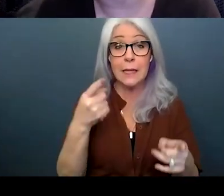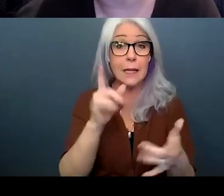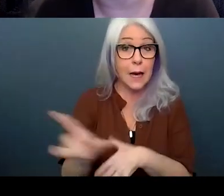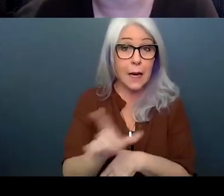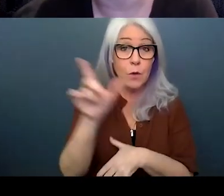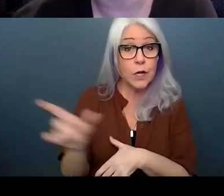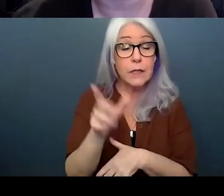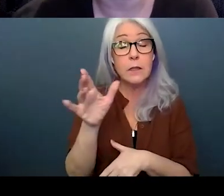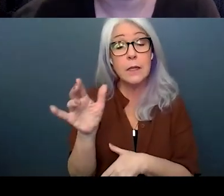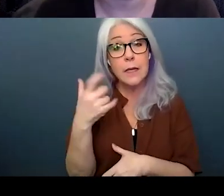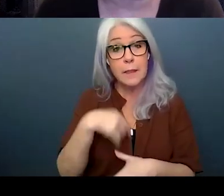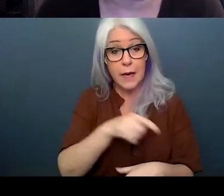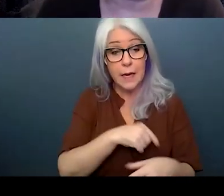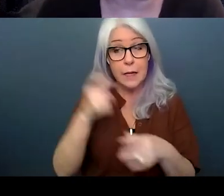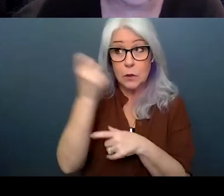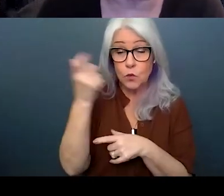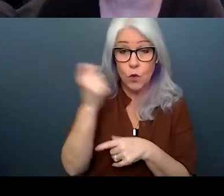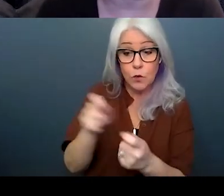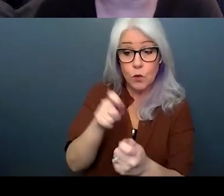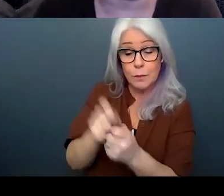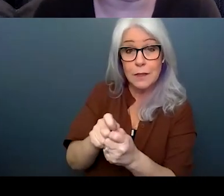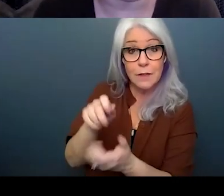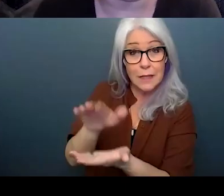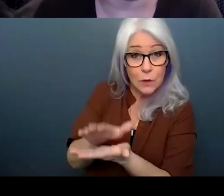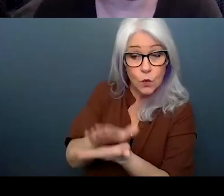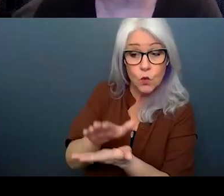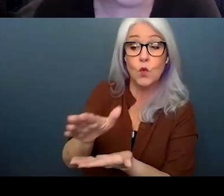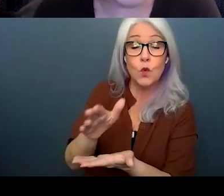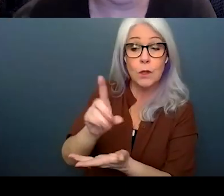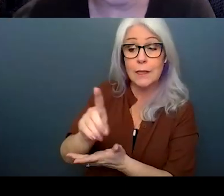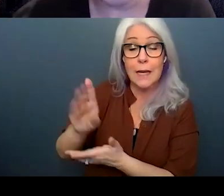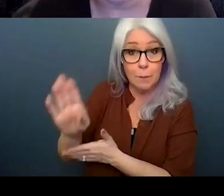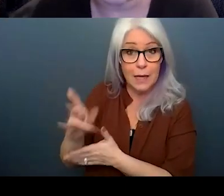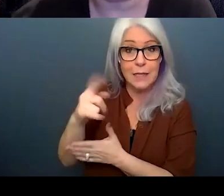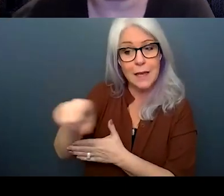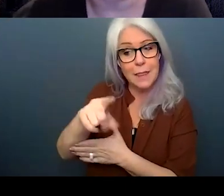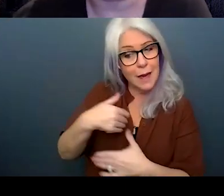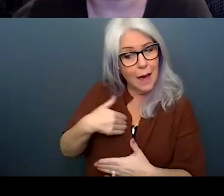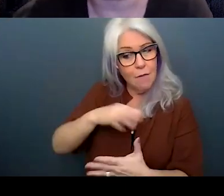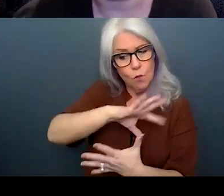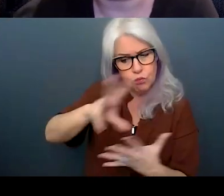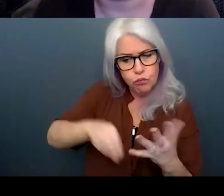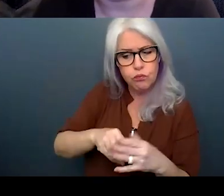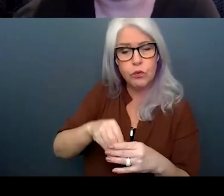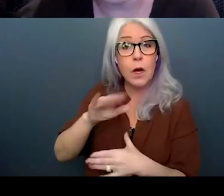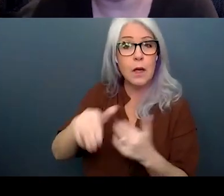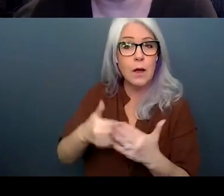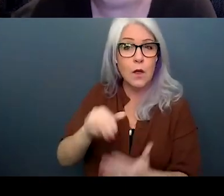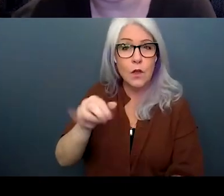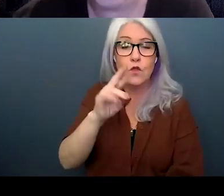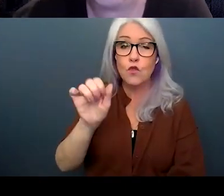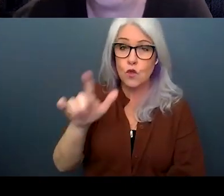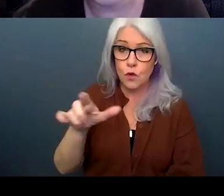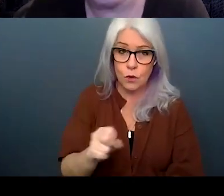to academic databases, and these house those journals. As a result, college and graduate students